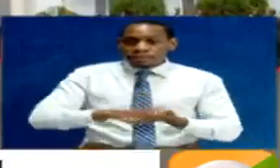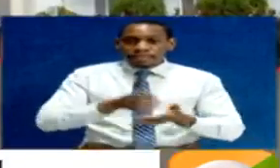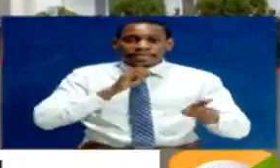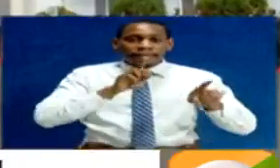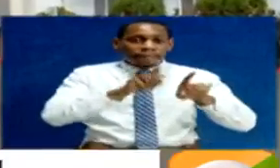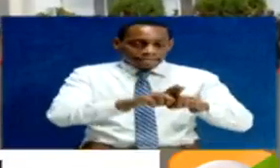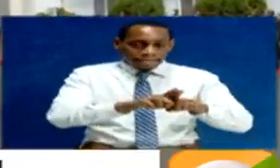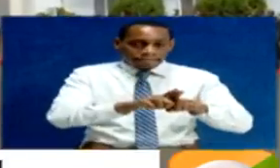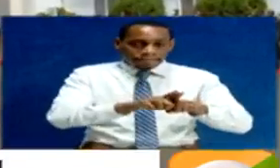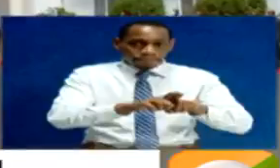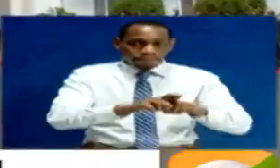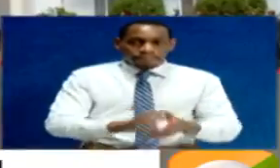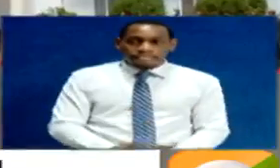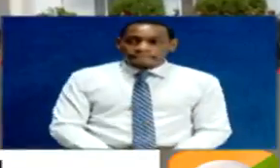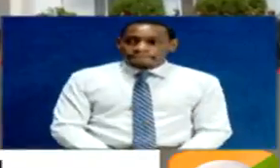kindugu.